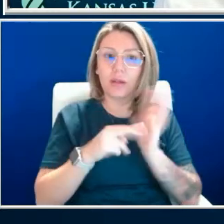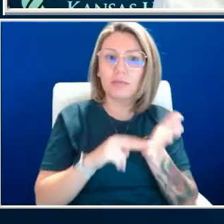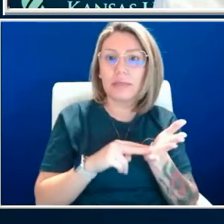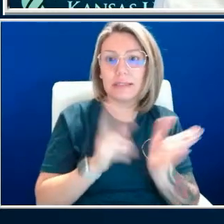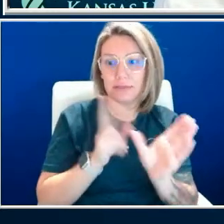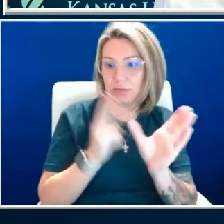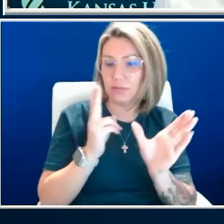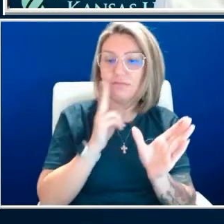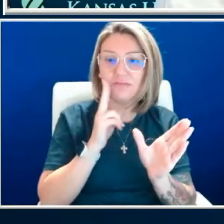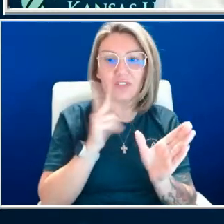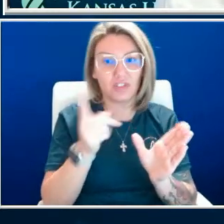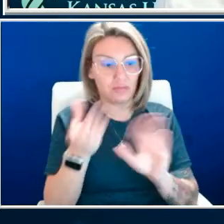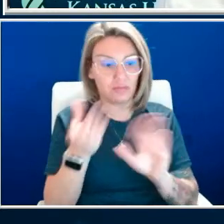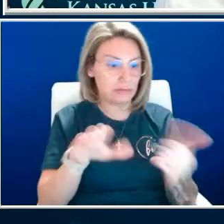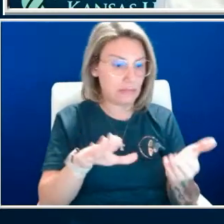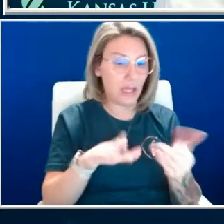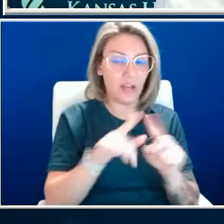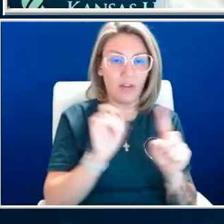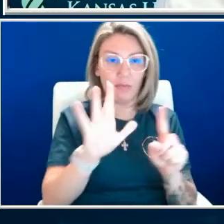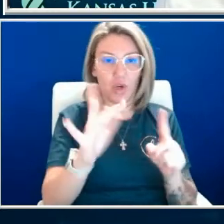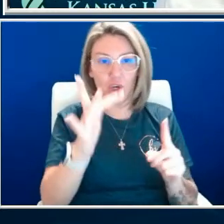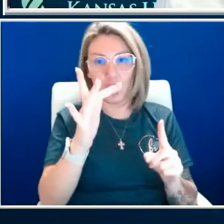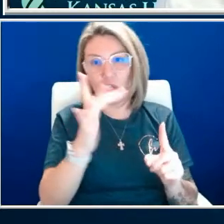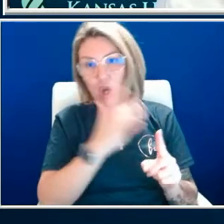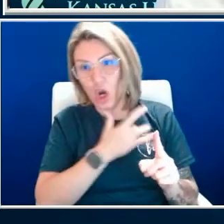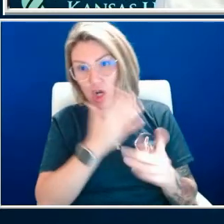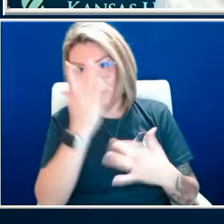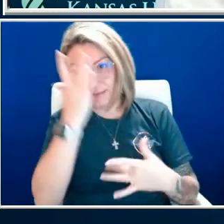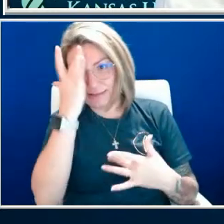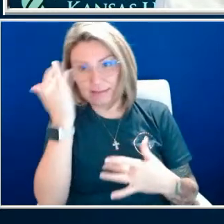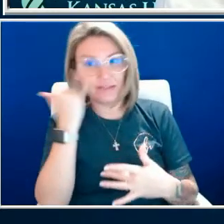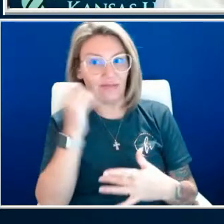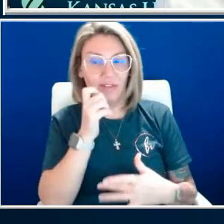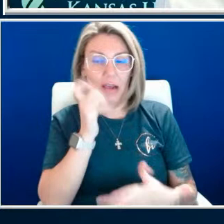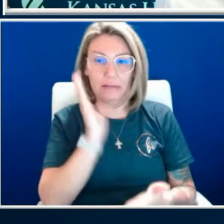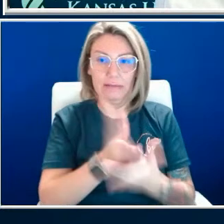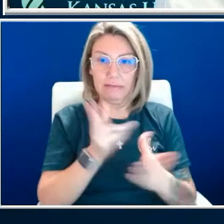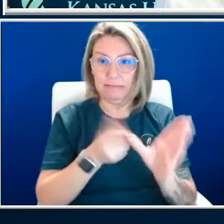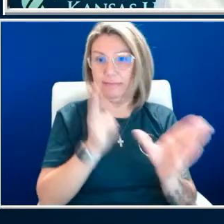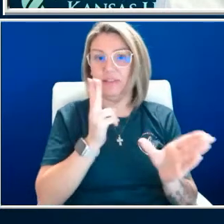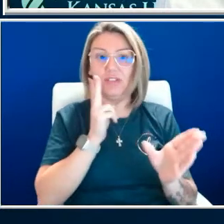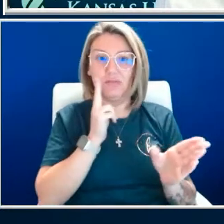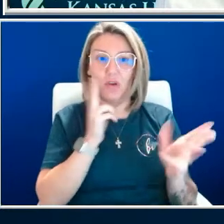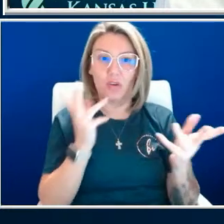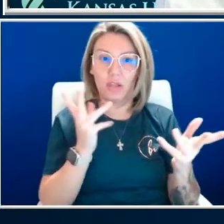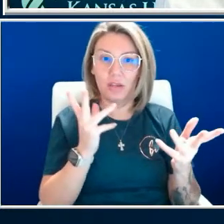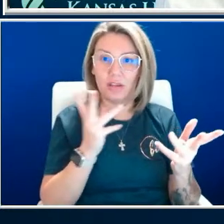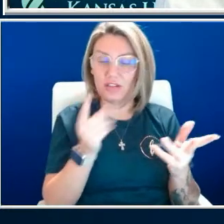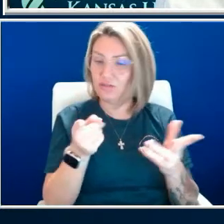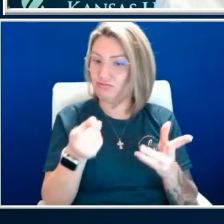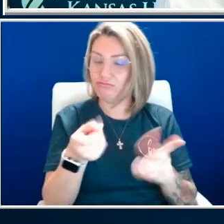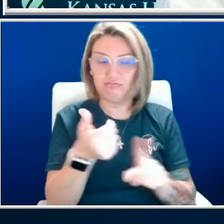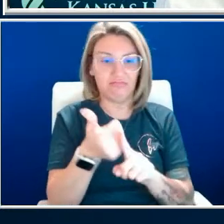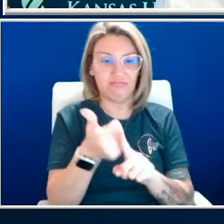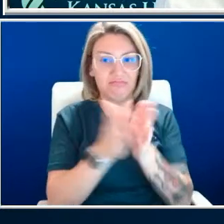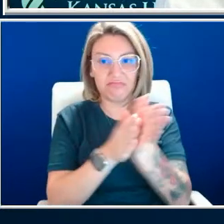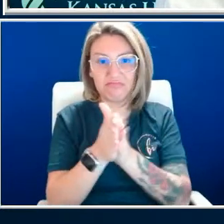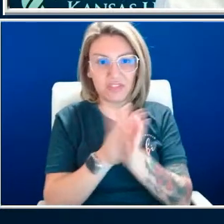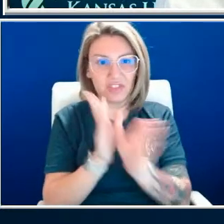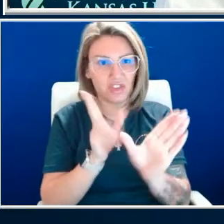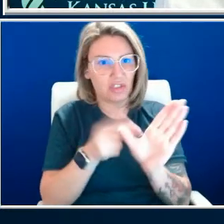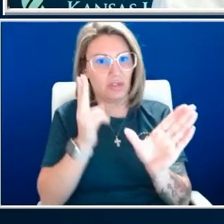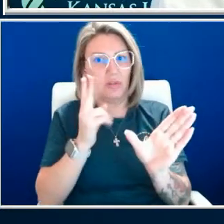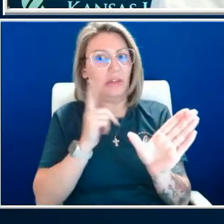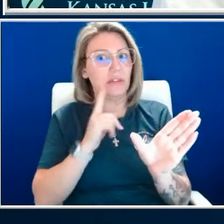her heart disease if she did not stop smoking, and she was self-motivated. She quit smoking, I think, right after